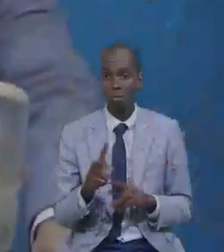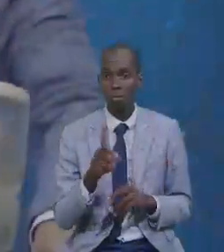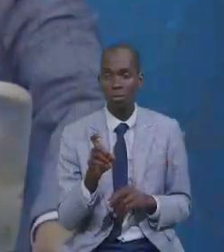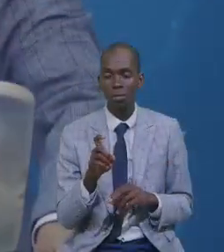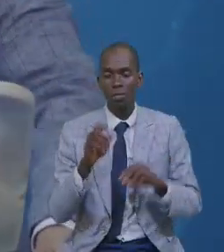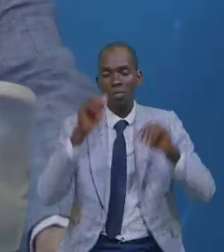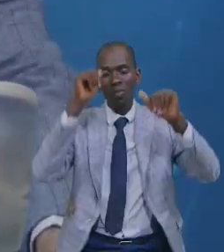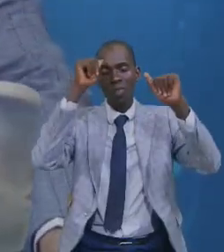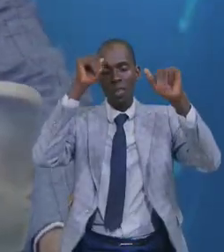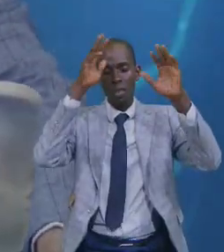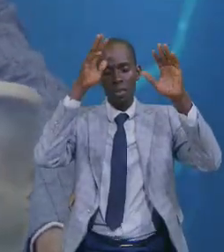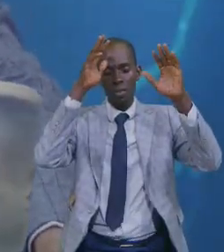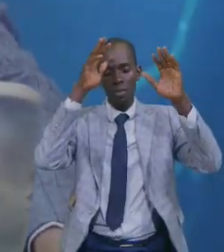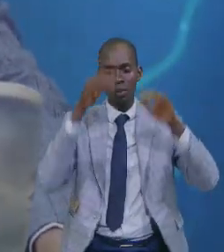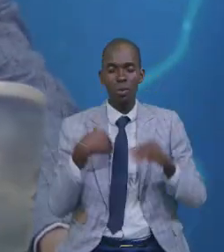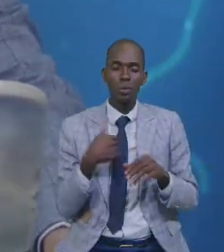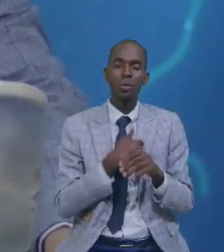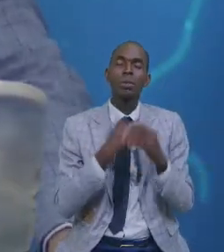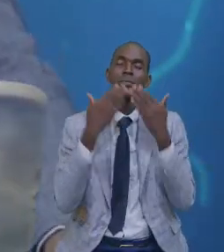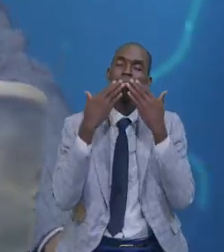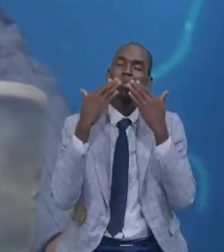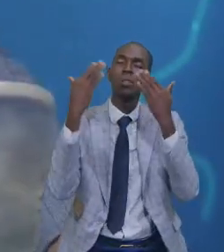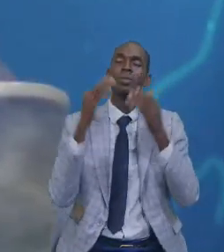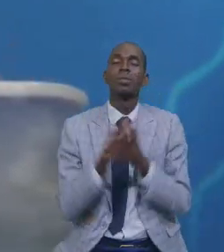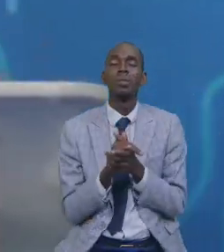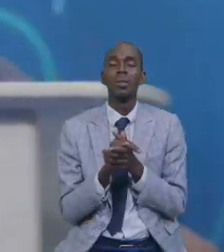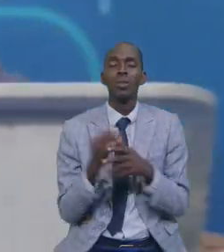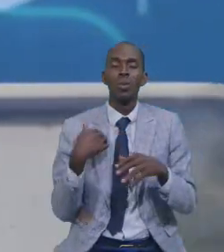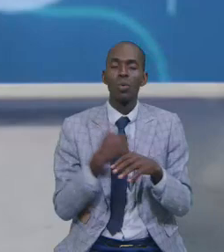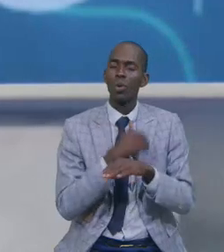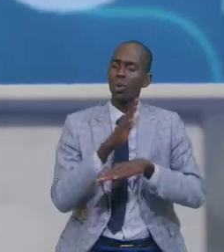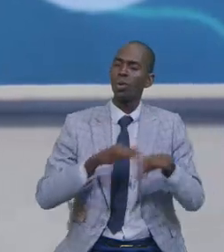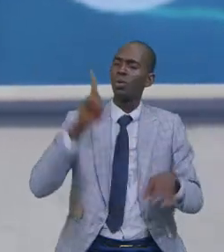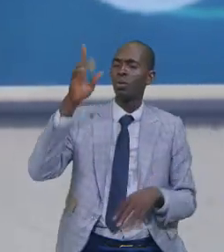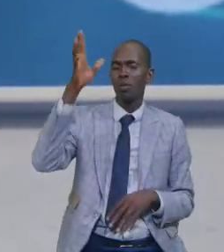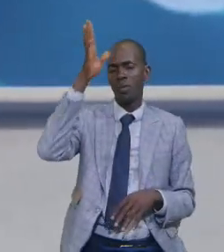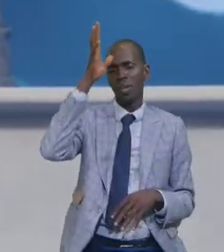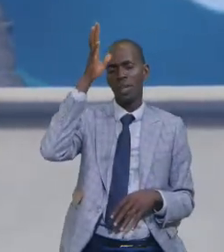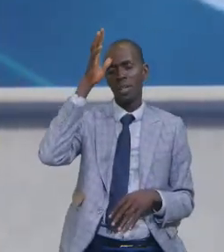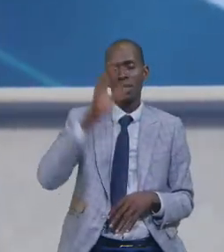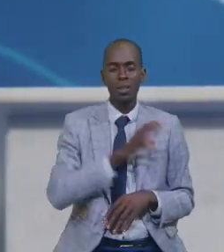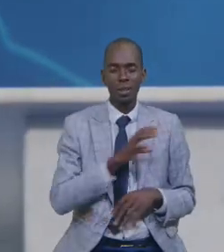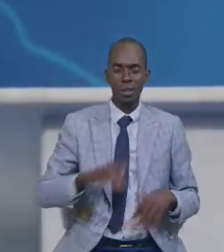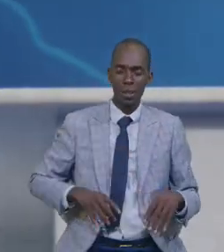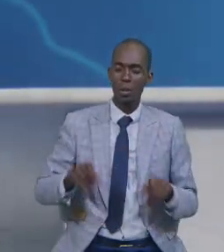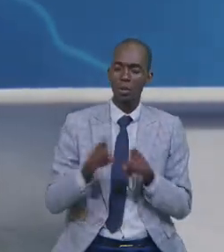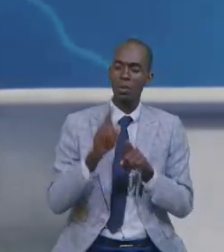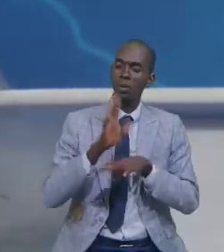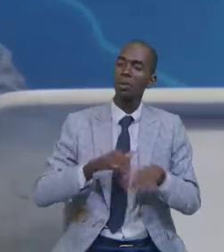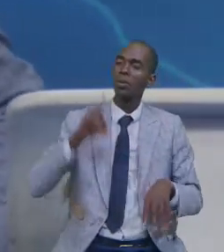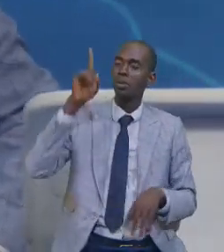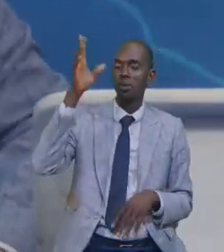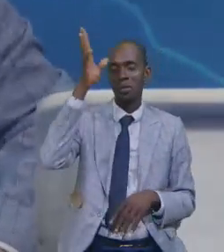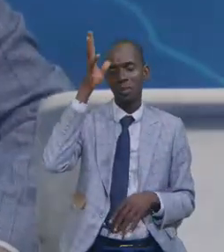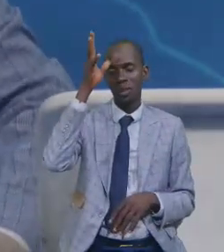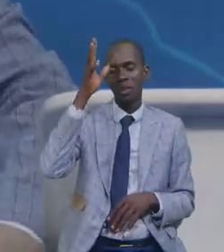Father, we thank you. We call you Father. Christ called you Father. And all